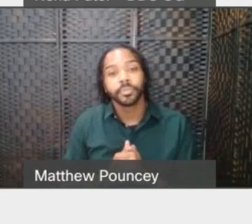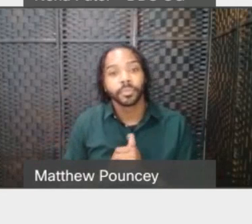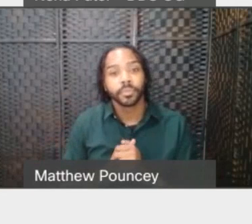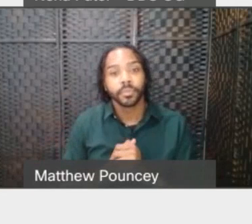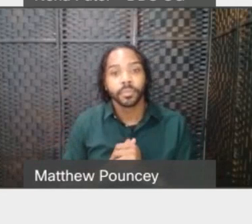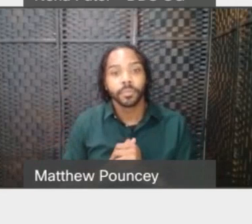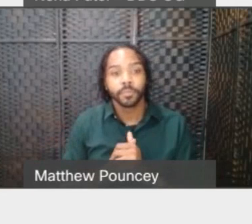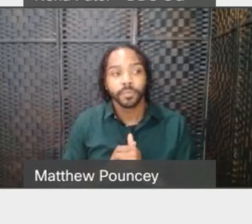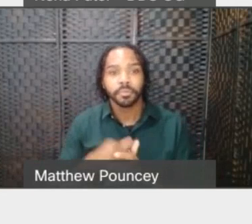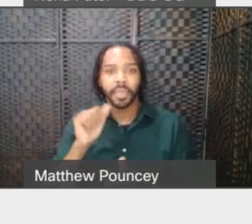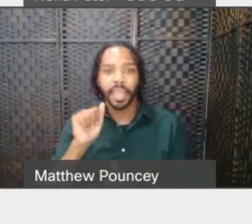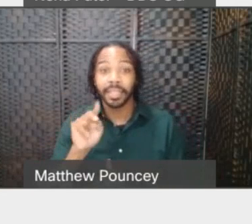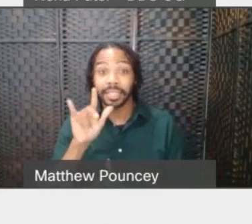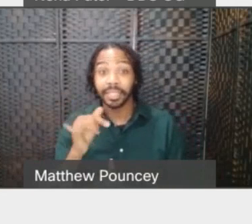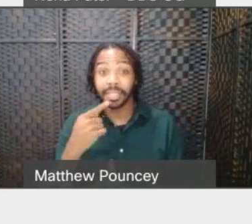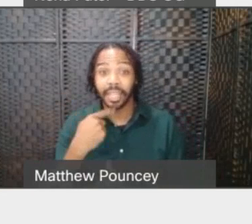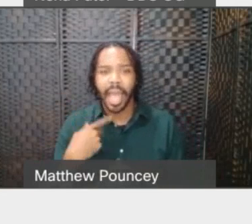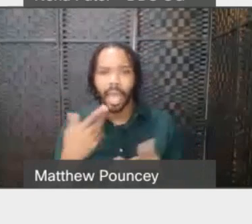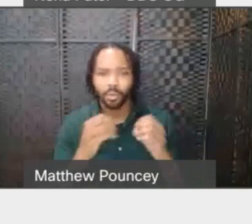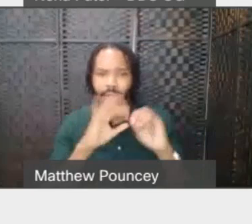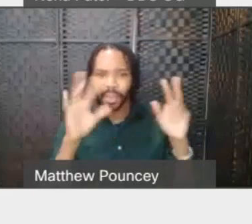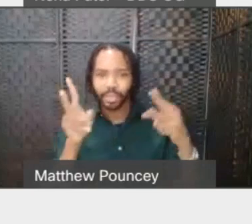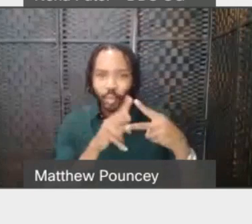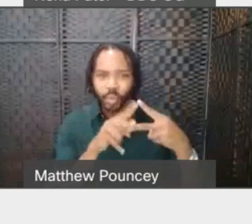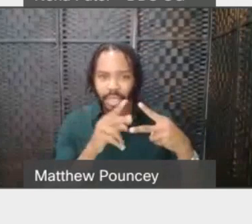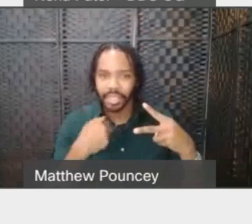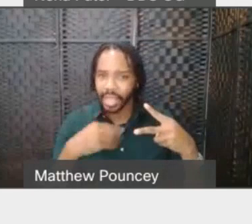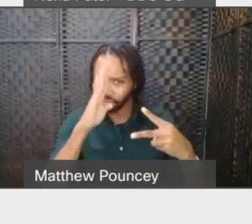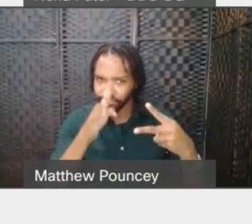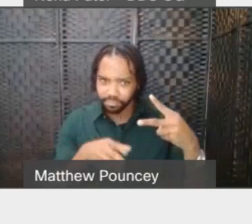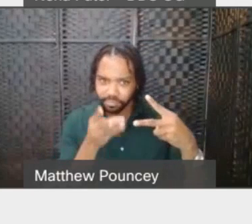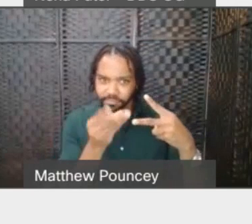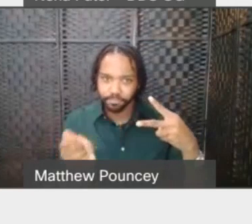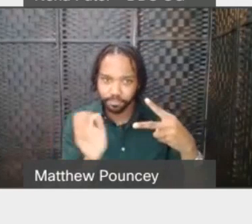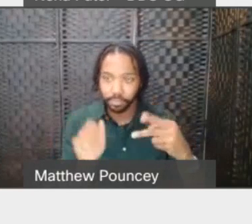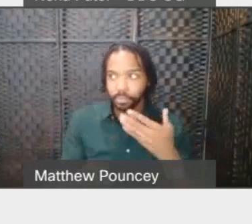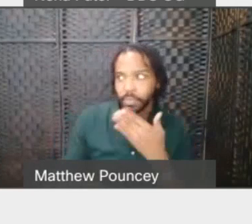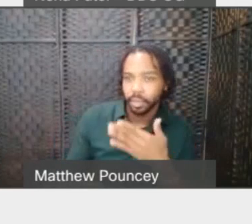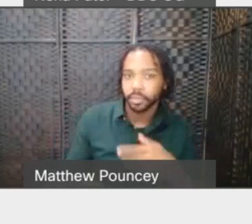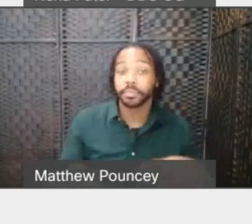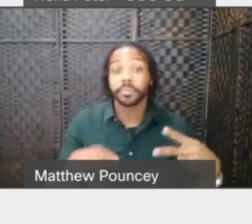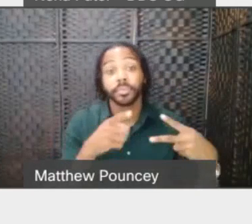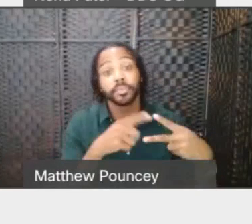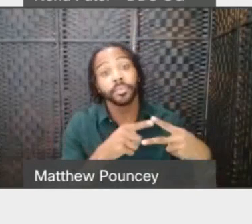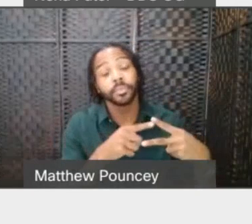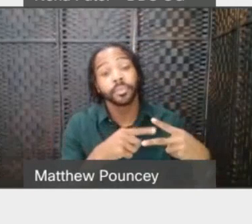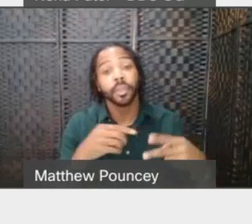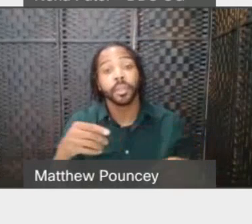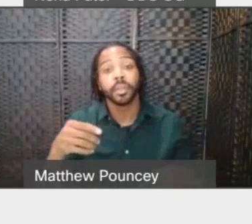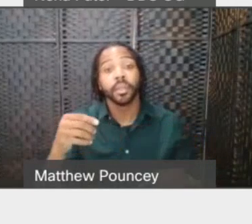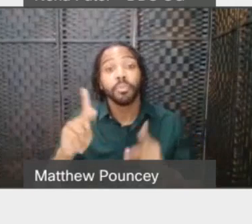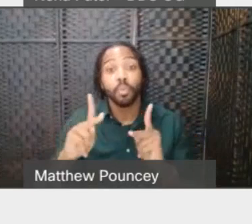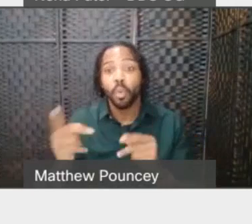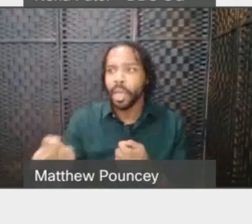Let me just clarify two things that I can answer here directly and quickly. Thank you. People have asked again about the portal